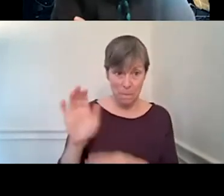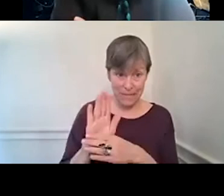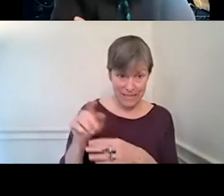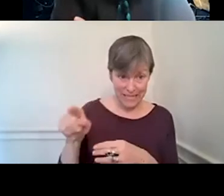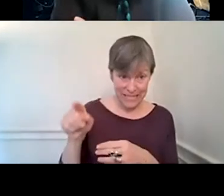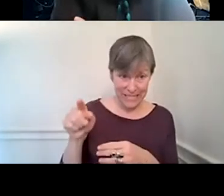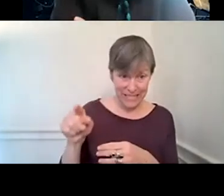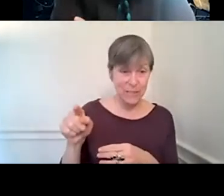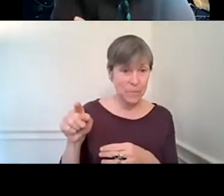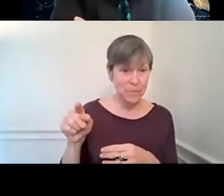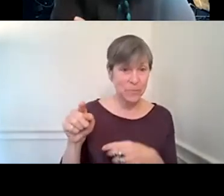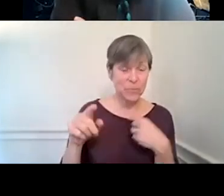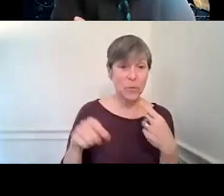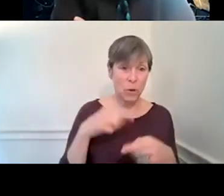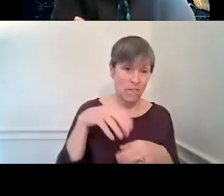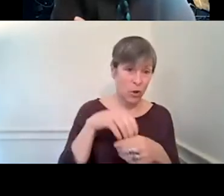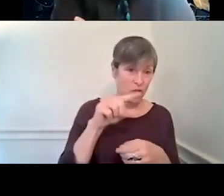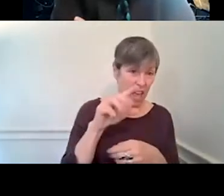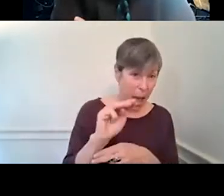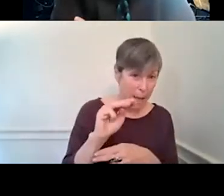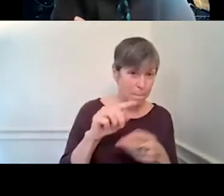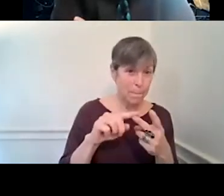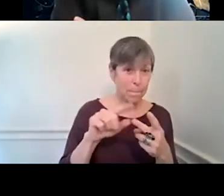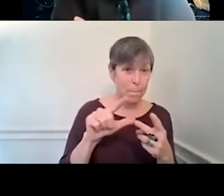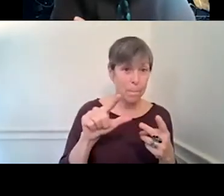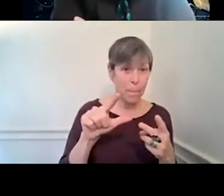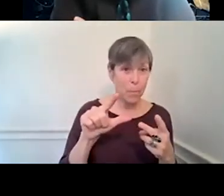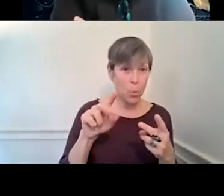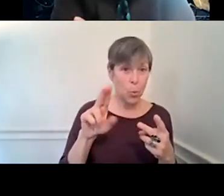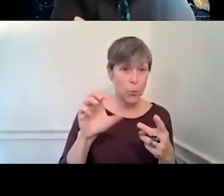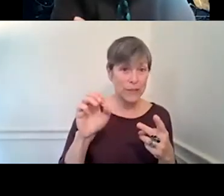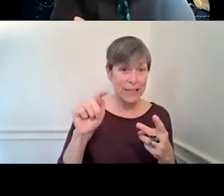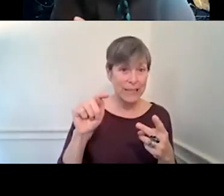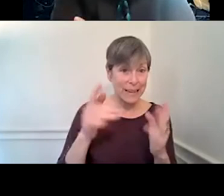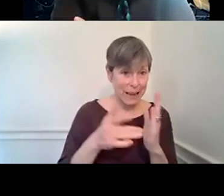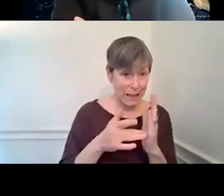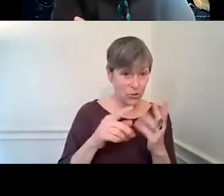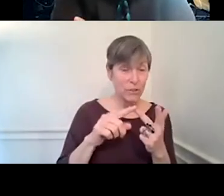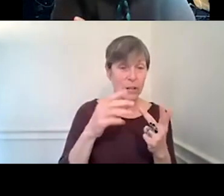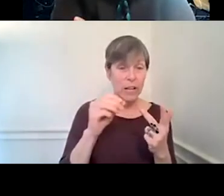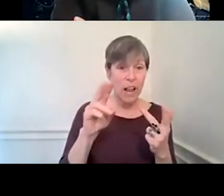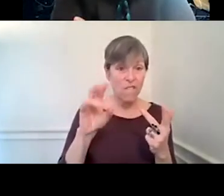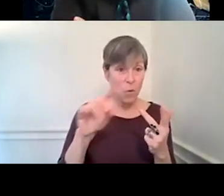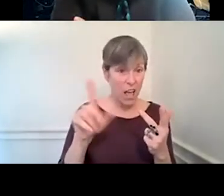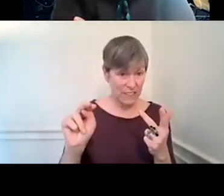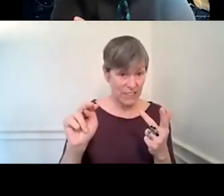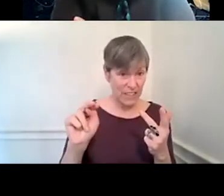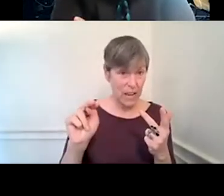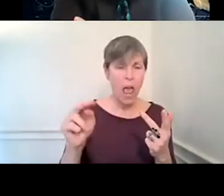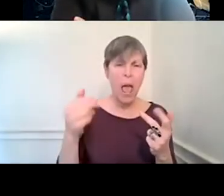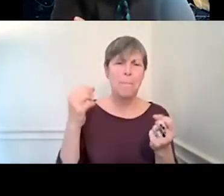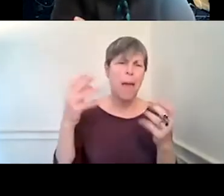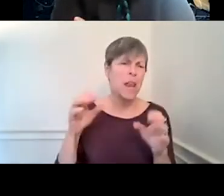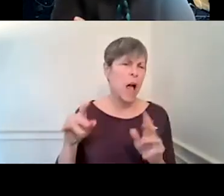both at GM, at Lucid Technologies, and at Verizon, there are specialization opportunities,